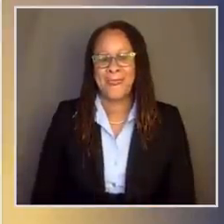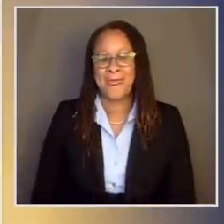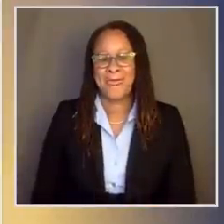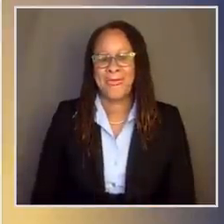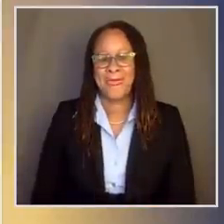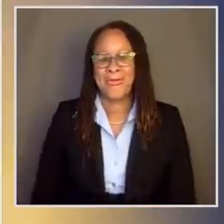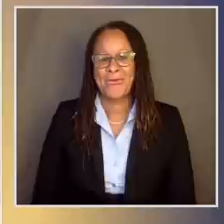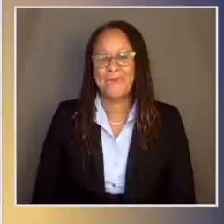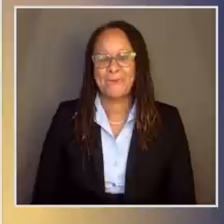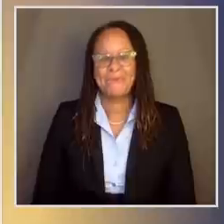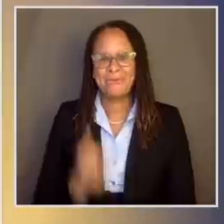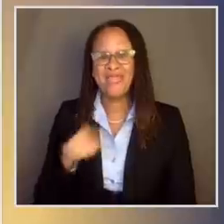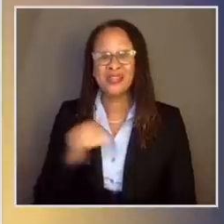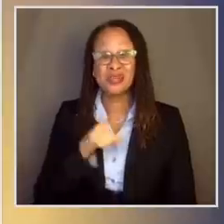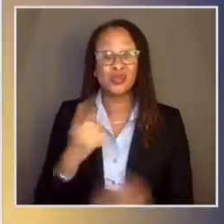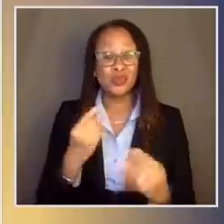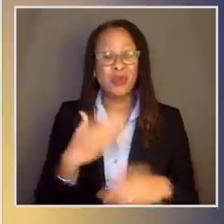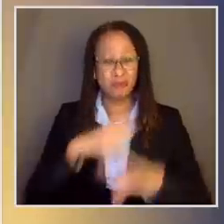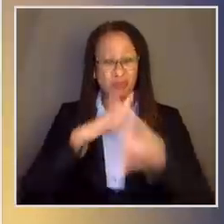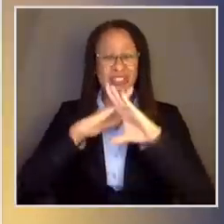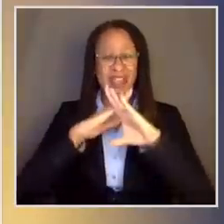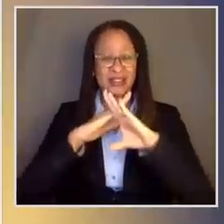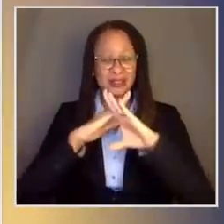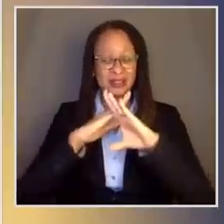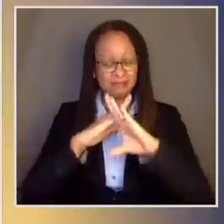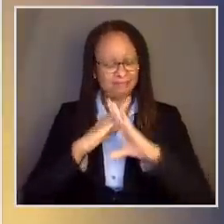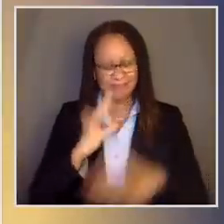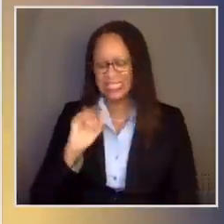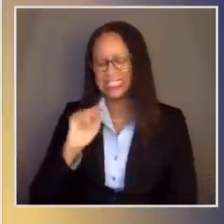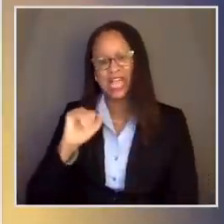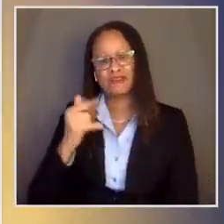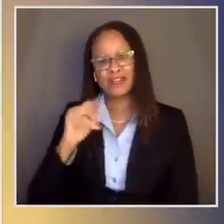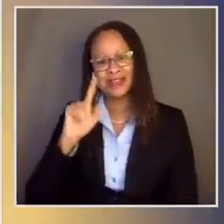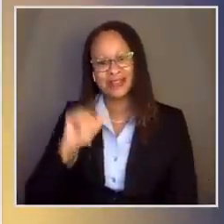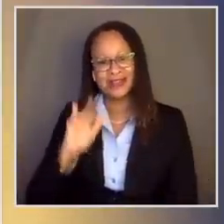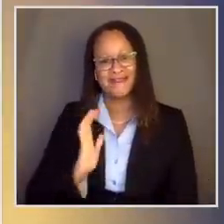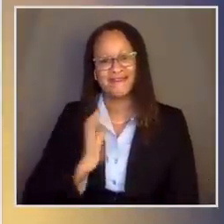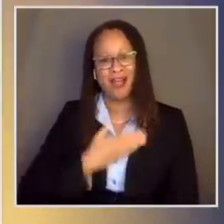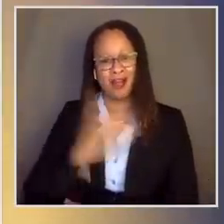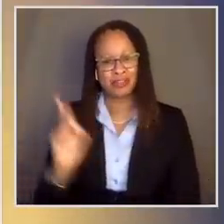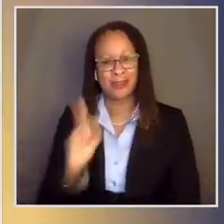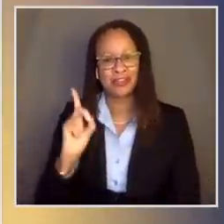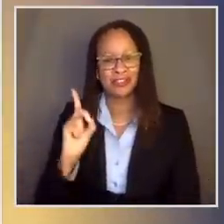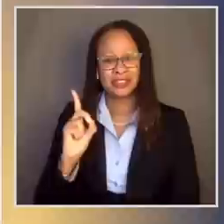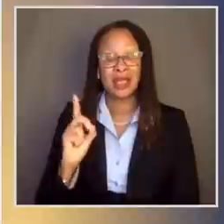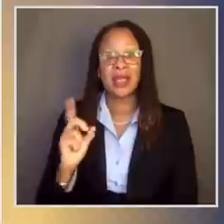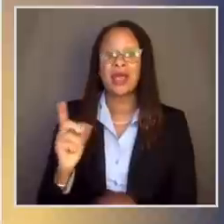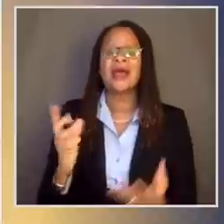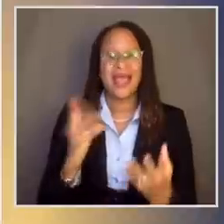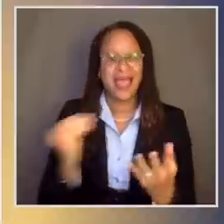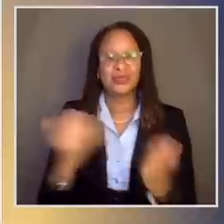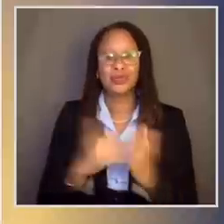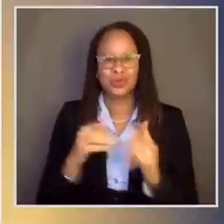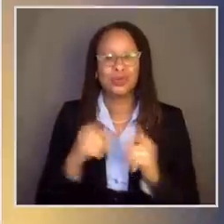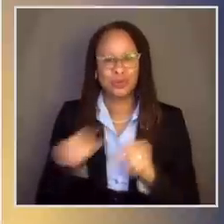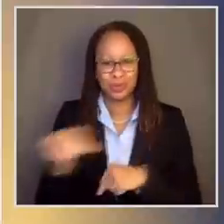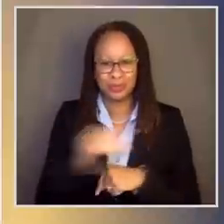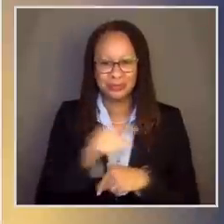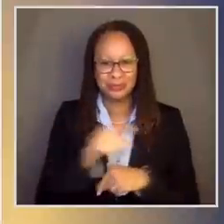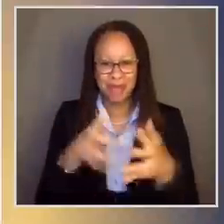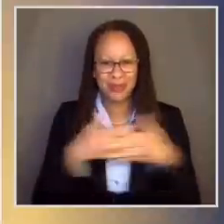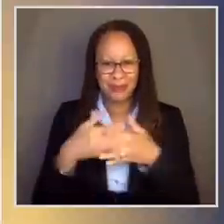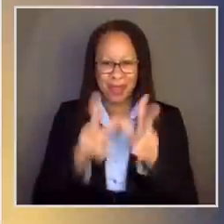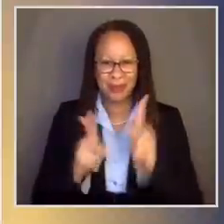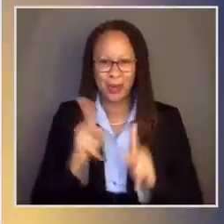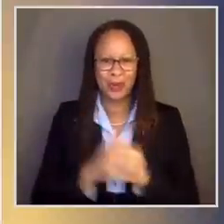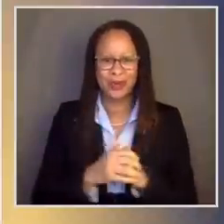You have protected the integrity of our democracy. And to the American people who make up